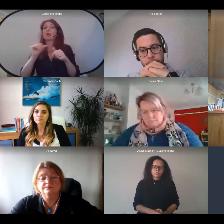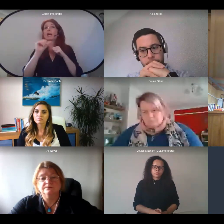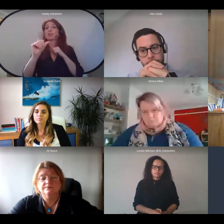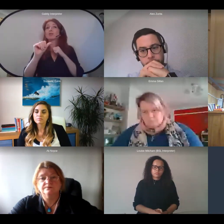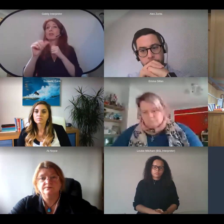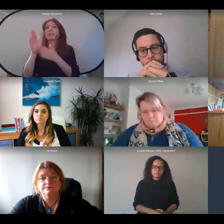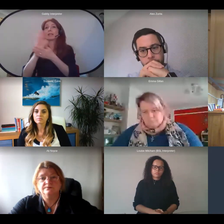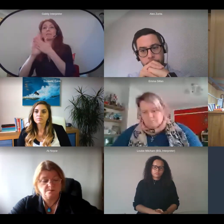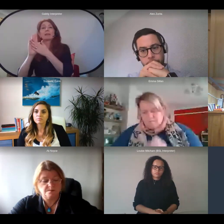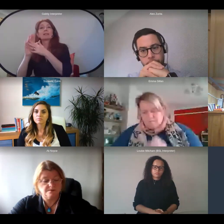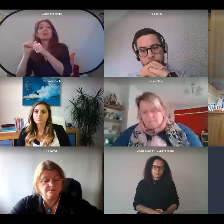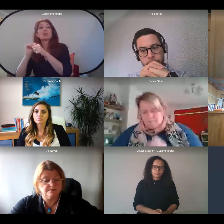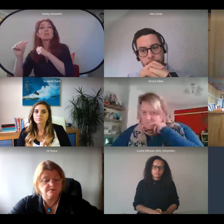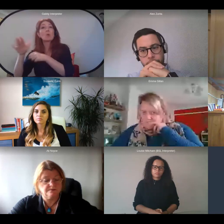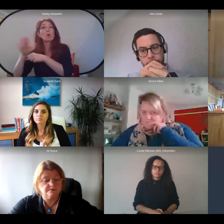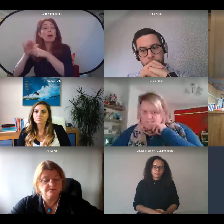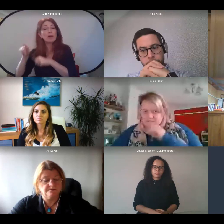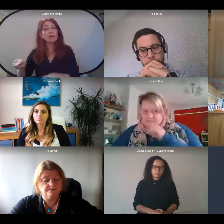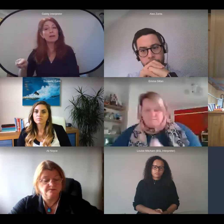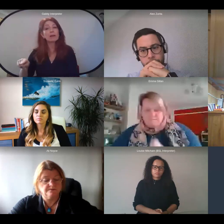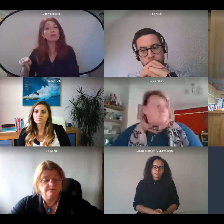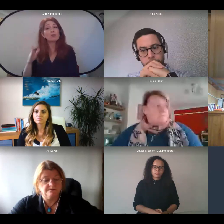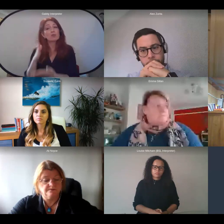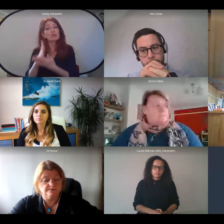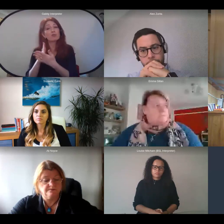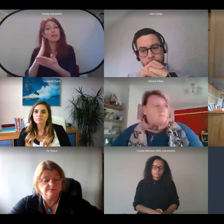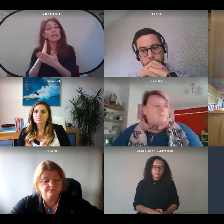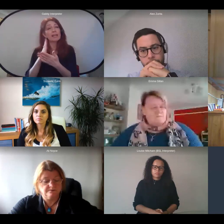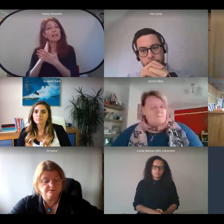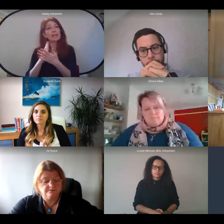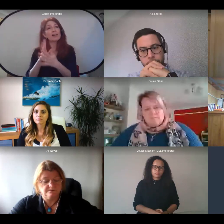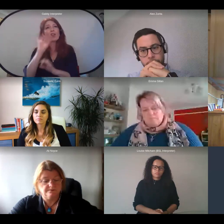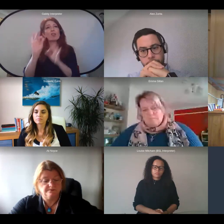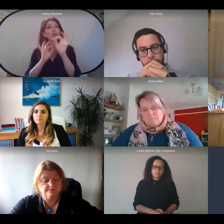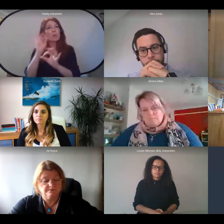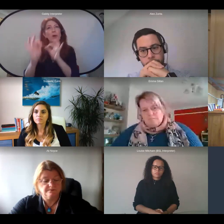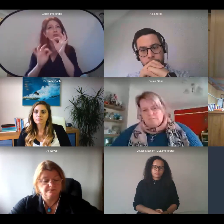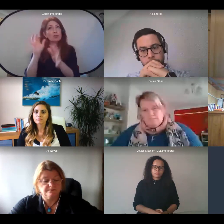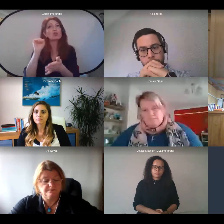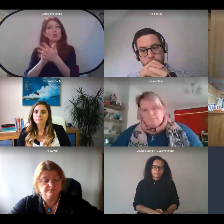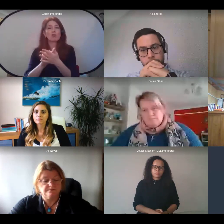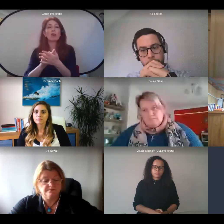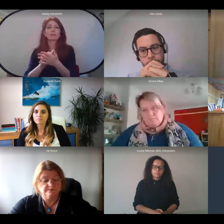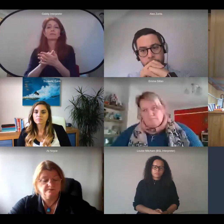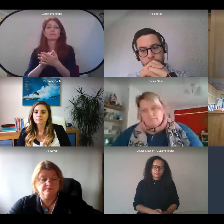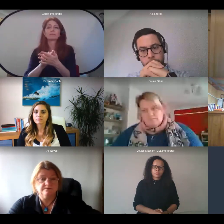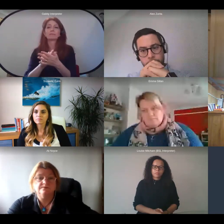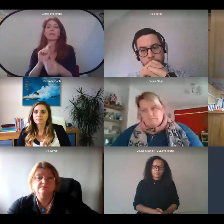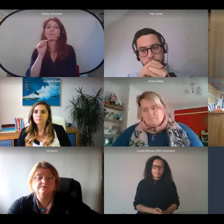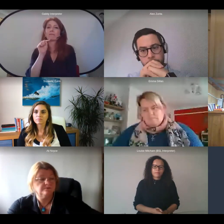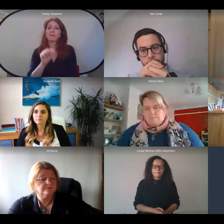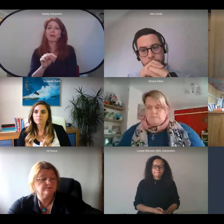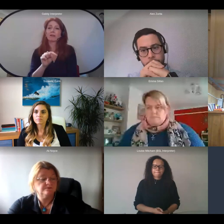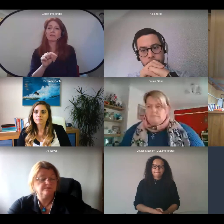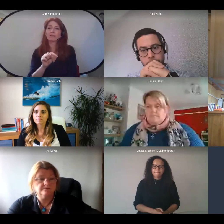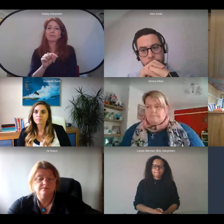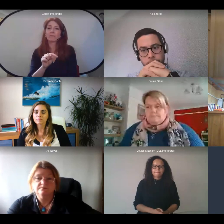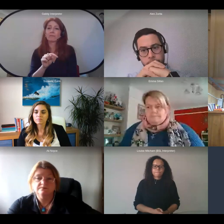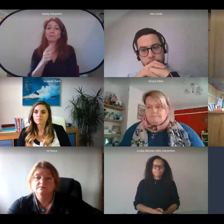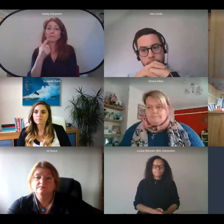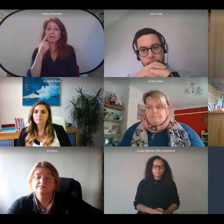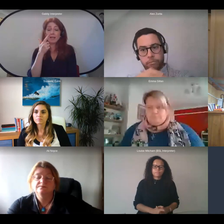industry, is that really ask the right question. Going back to that thing again, this, we're a tool. Luckily,